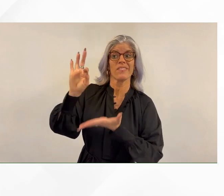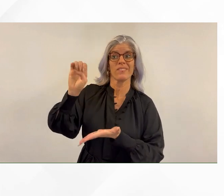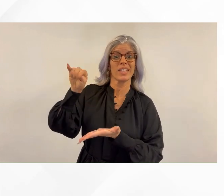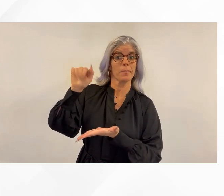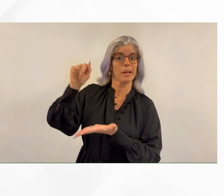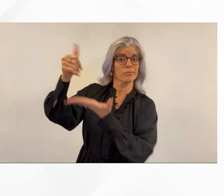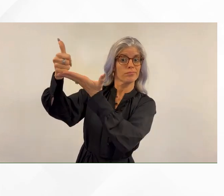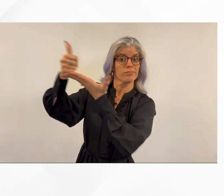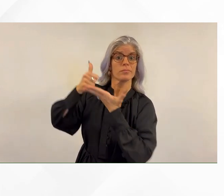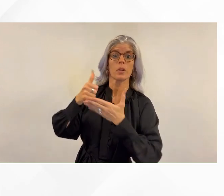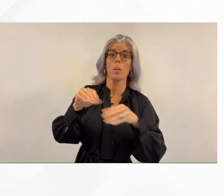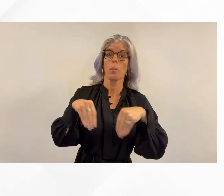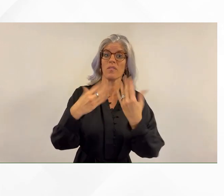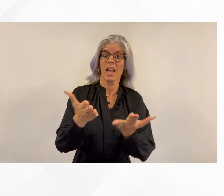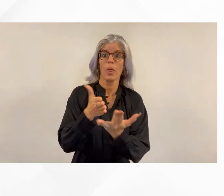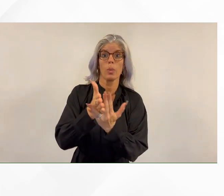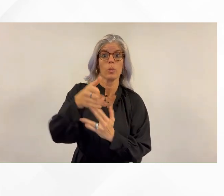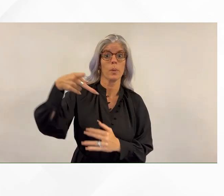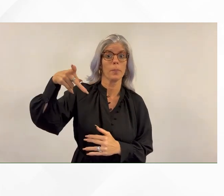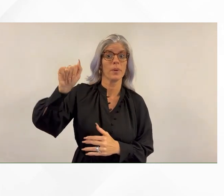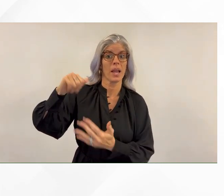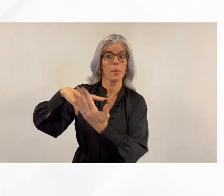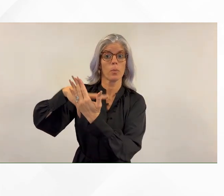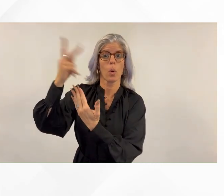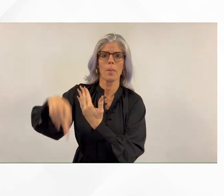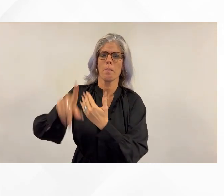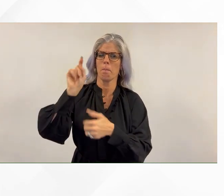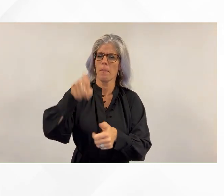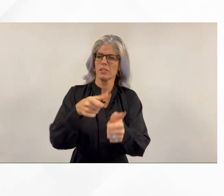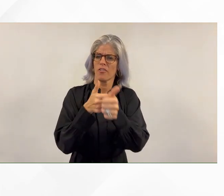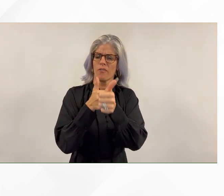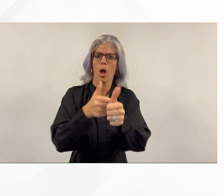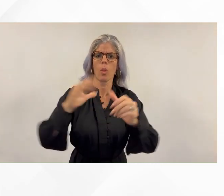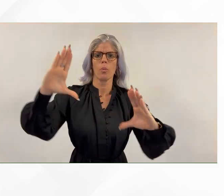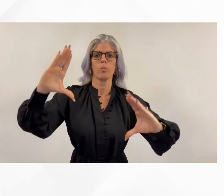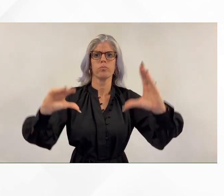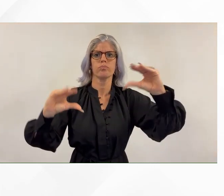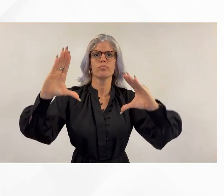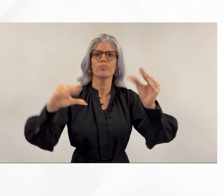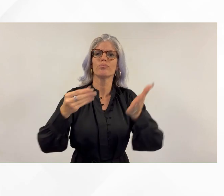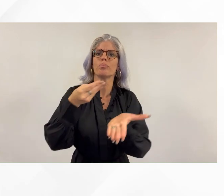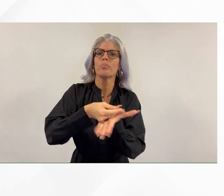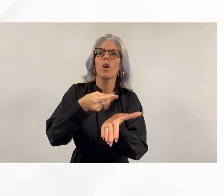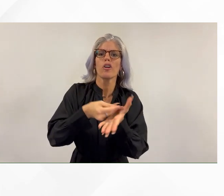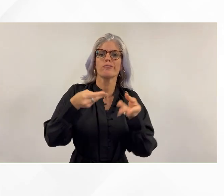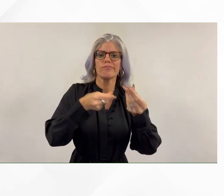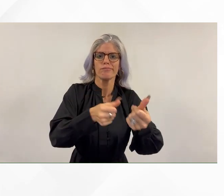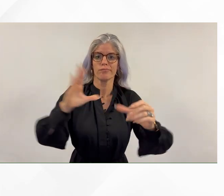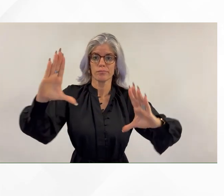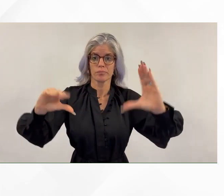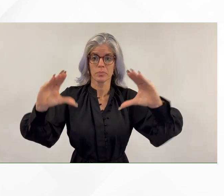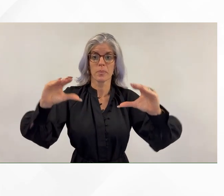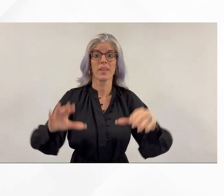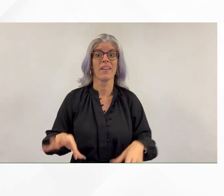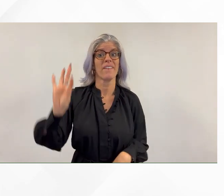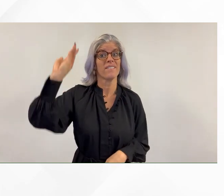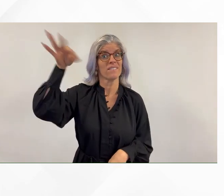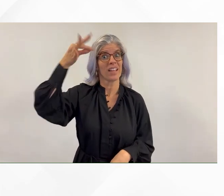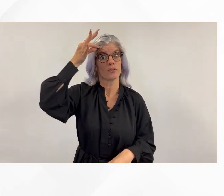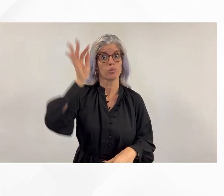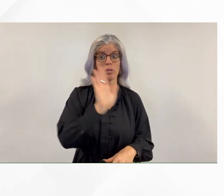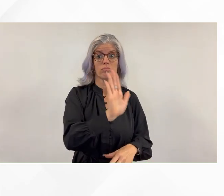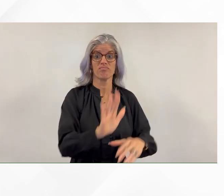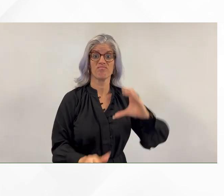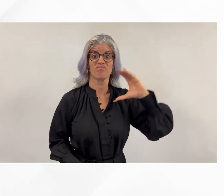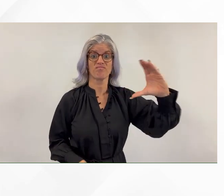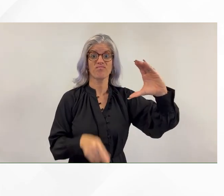The assistance FEMA provides through its PA program is subject to a cost share. The federal cost share is no less than 75% federal